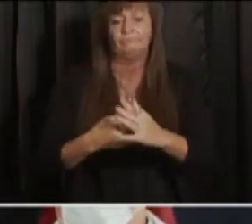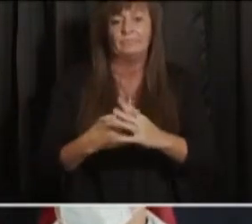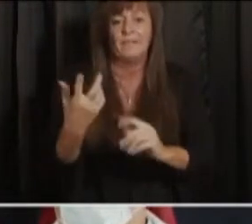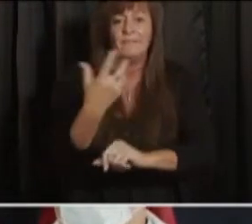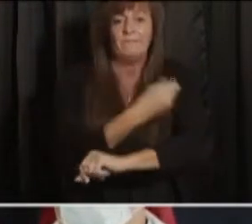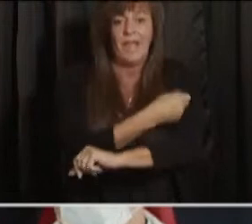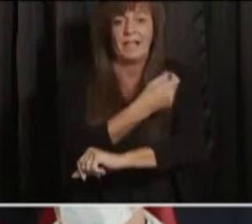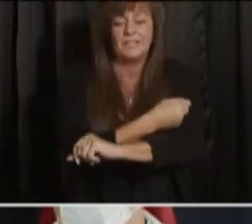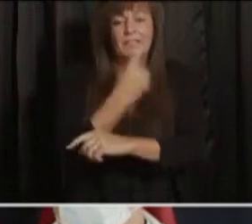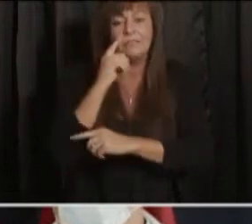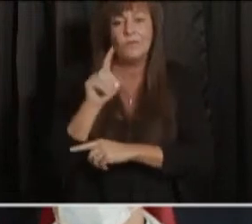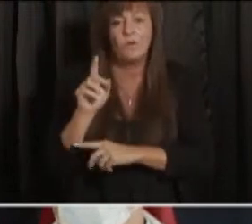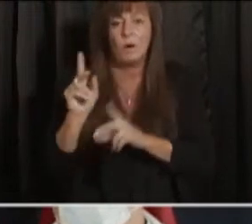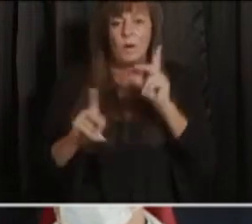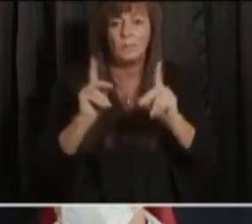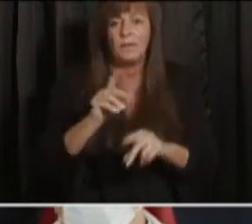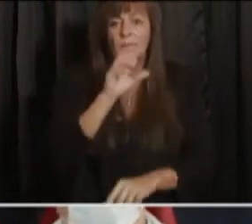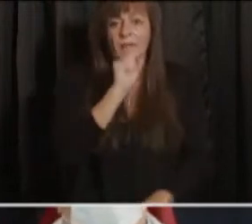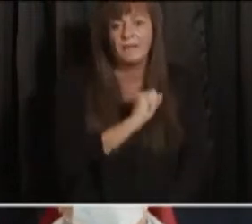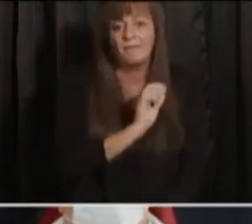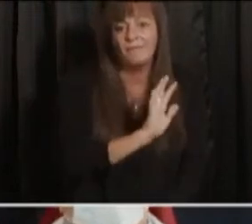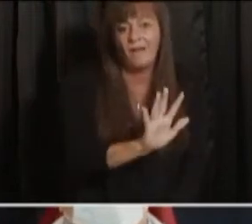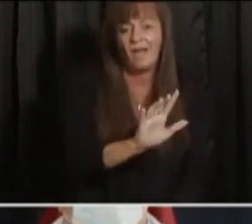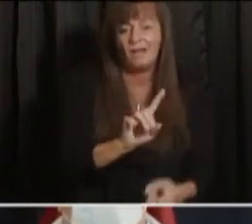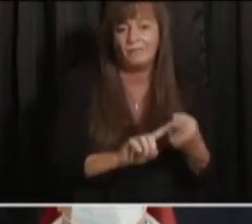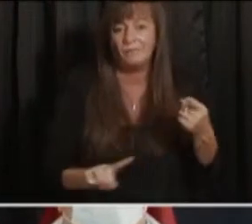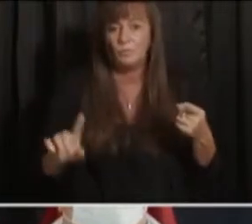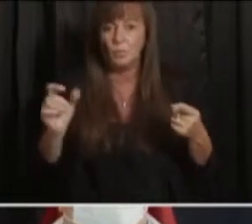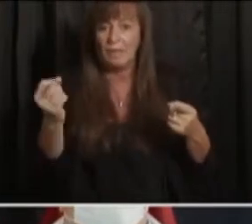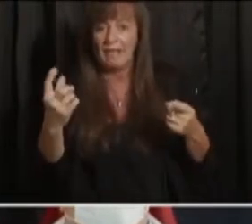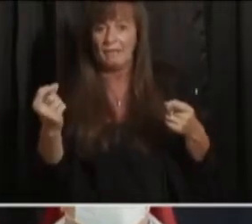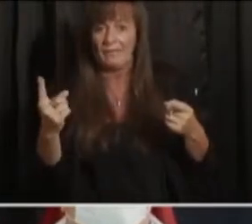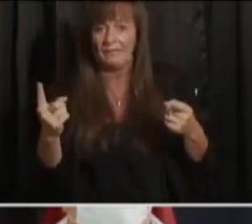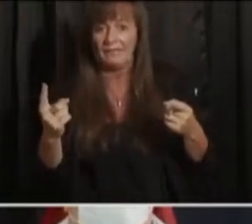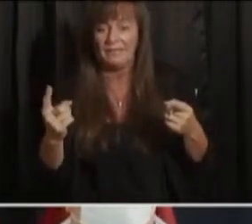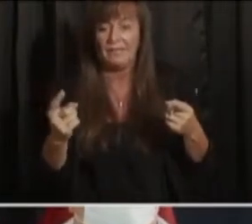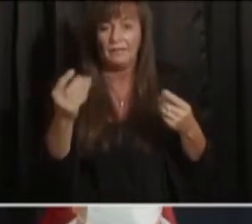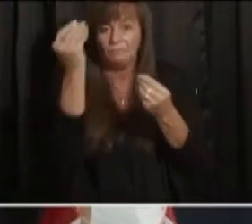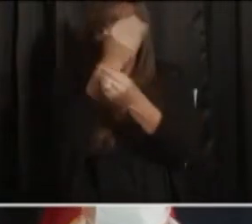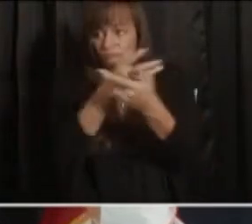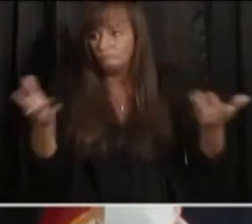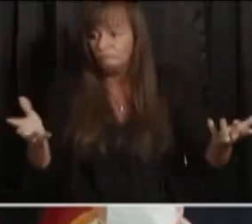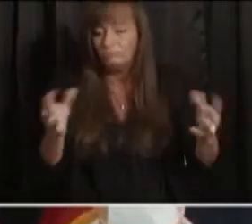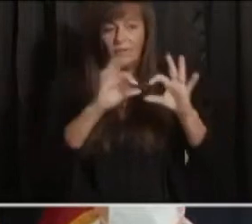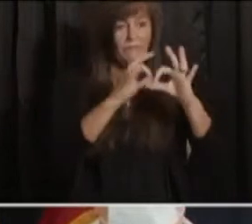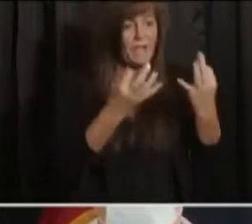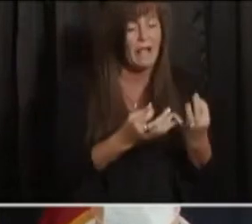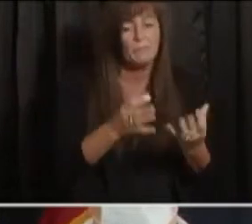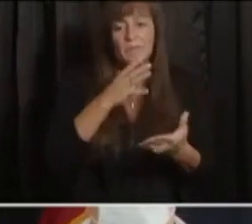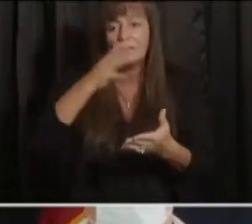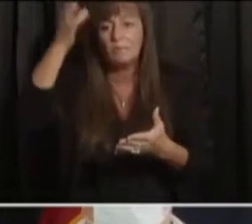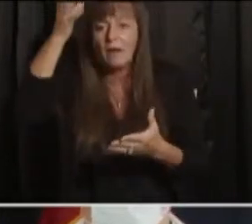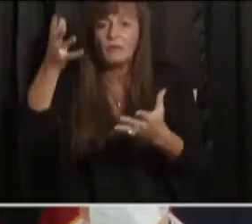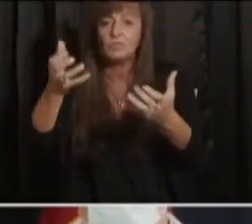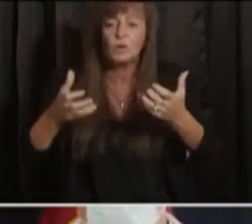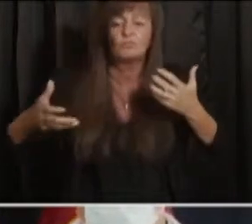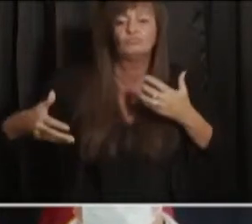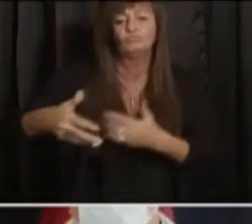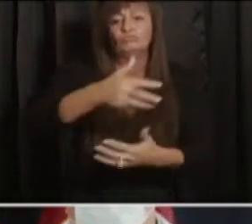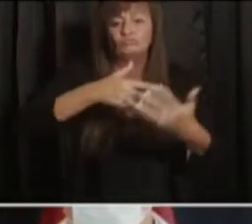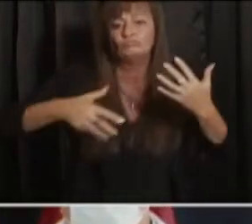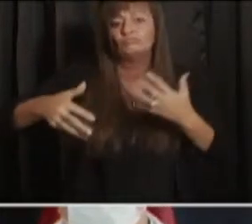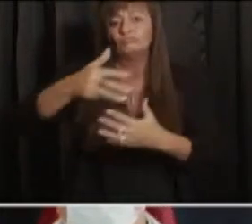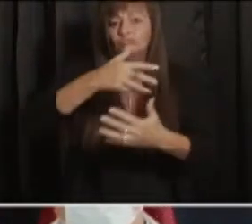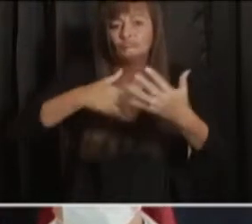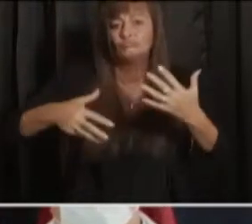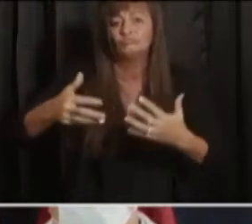vaccines for people age 5 to 11 to their families, to their parents. We want to be where they are, a number of really